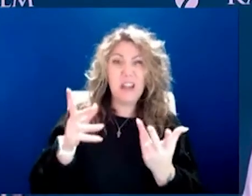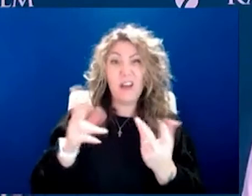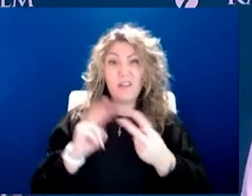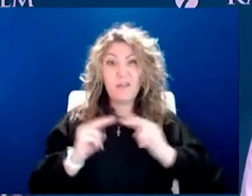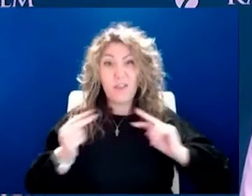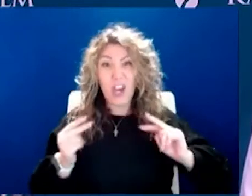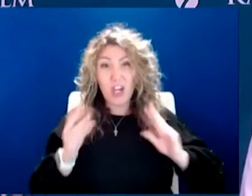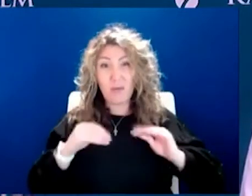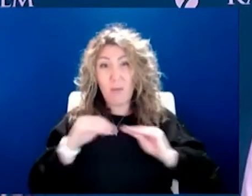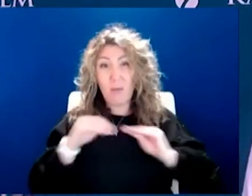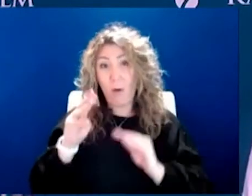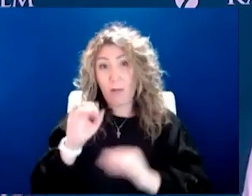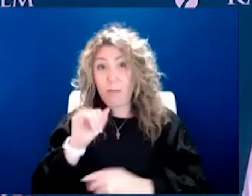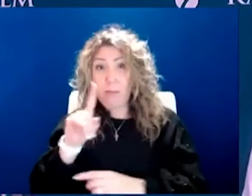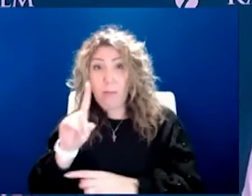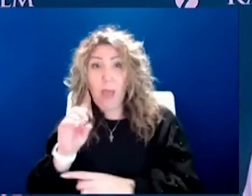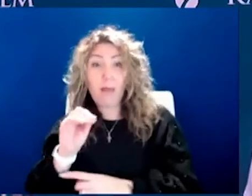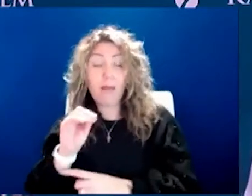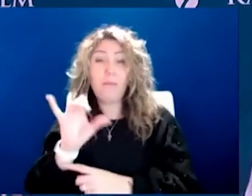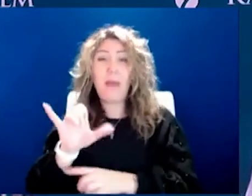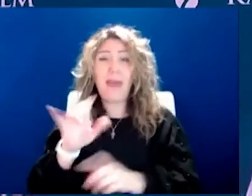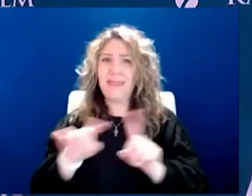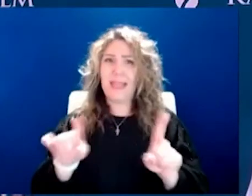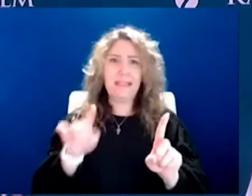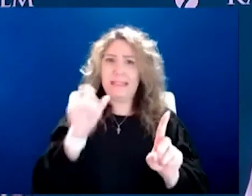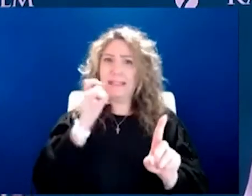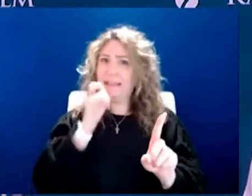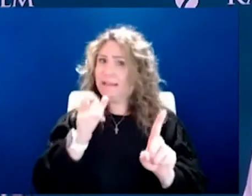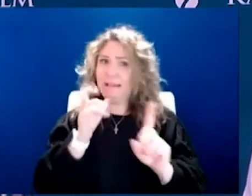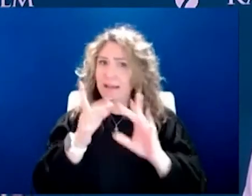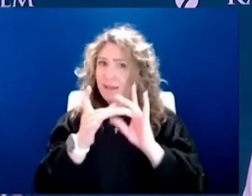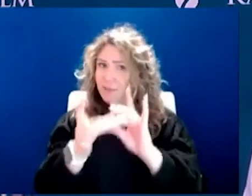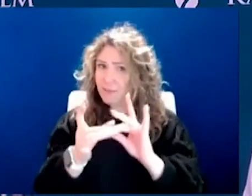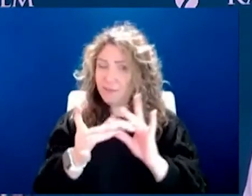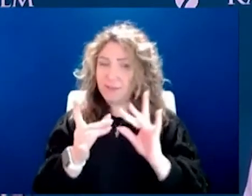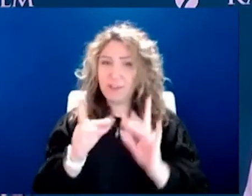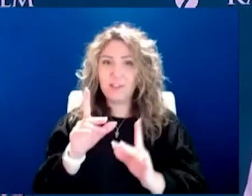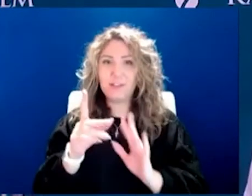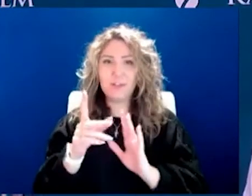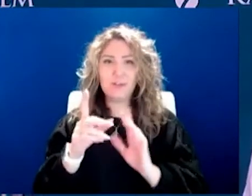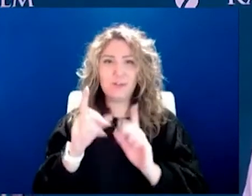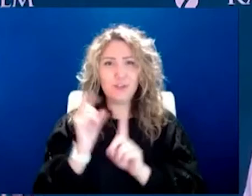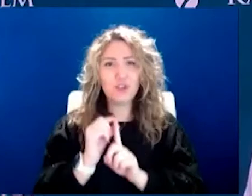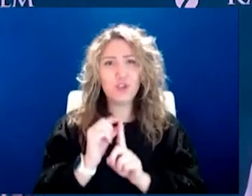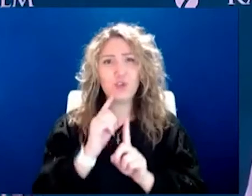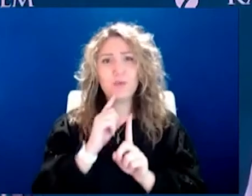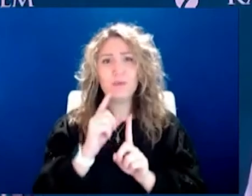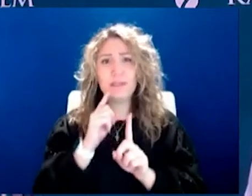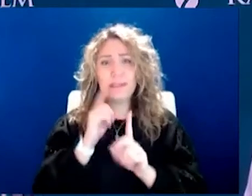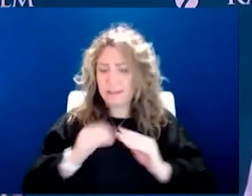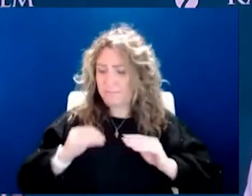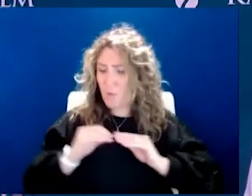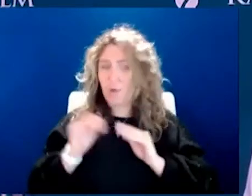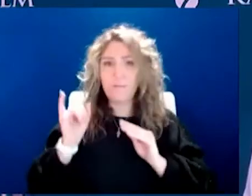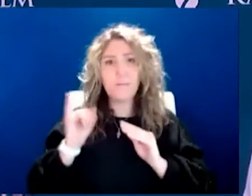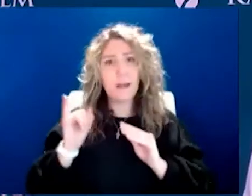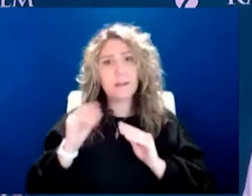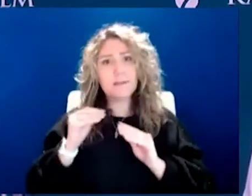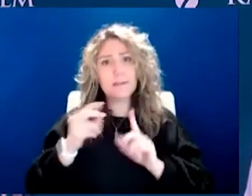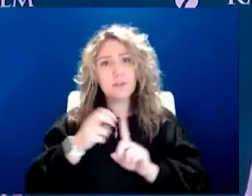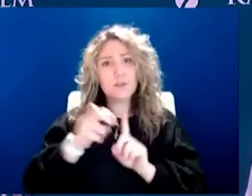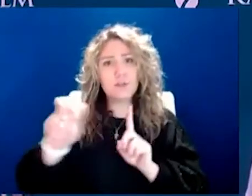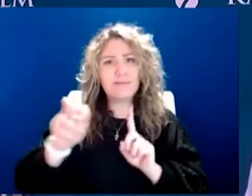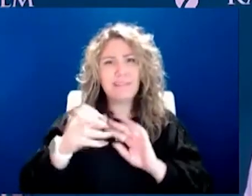to remember that's a relative term. And because this variant is so much more infectious and transmissible, the sheer numbers of patients